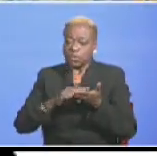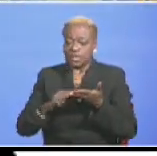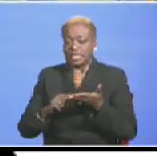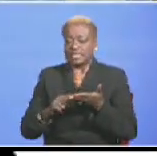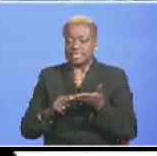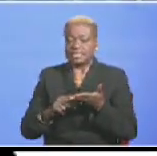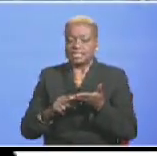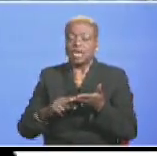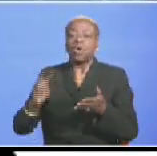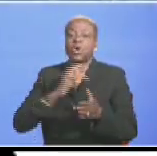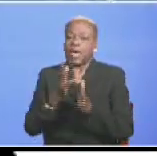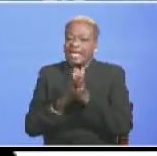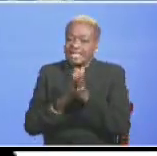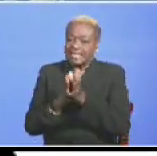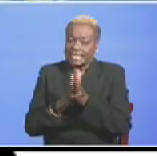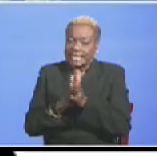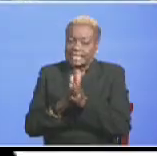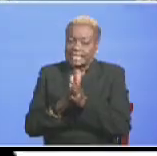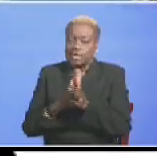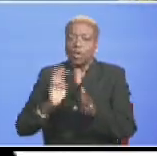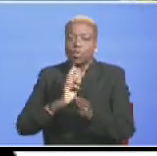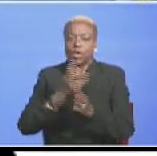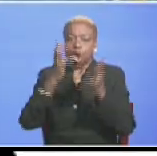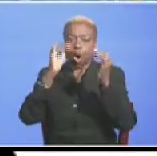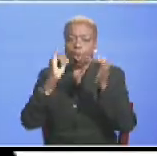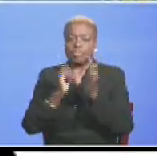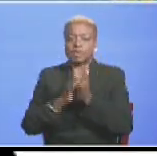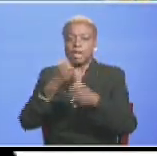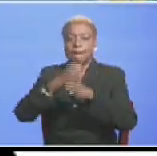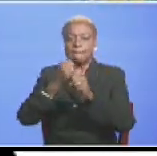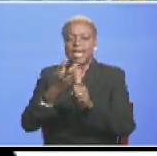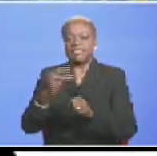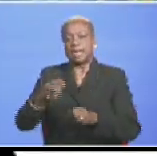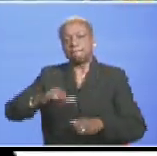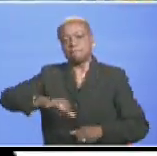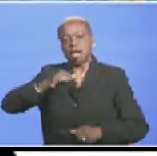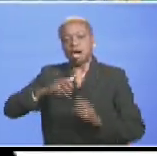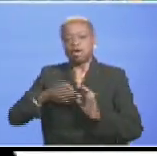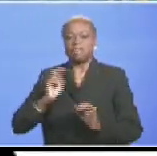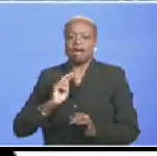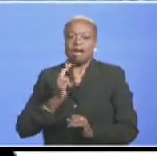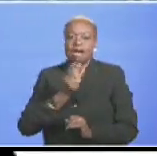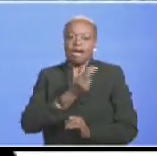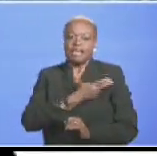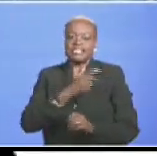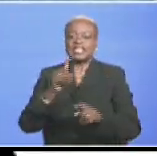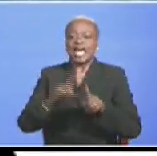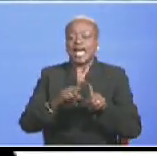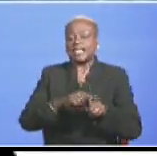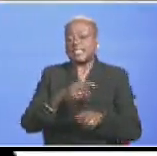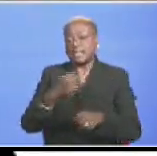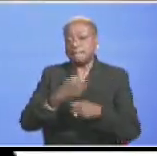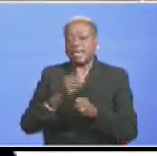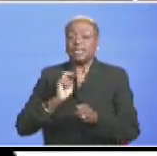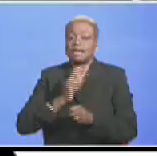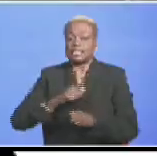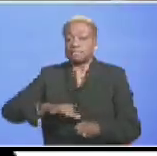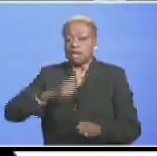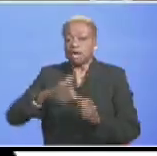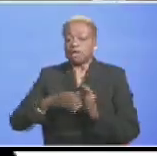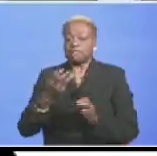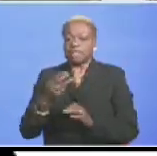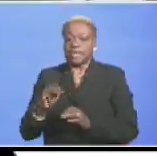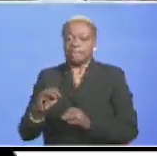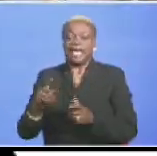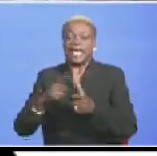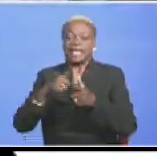today, we were excited and we hope we made them proud of us as they've made us proud of them. Next up was